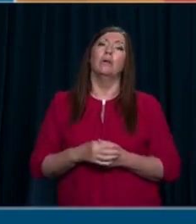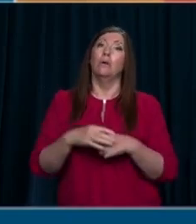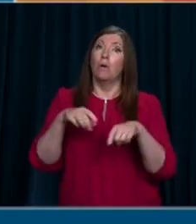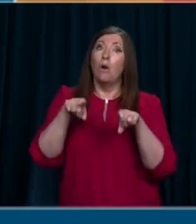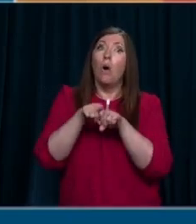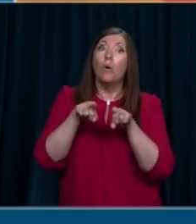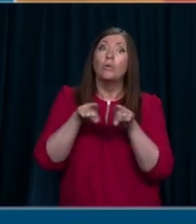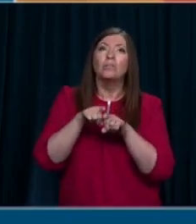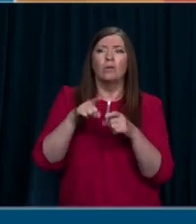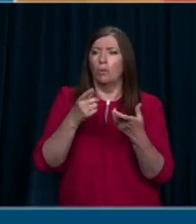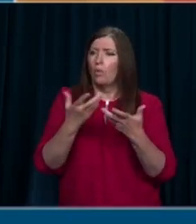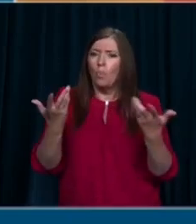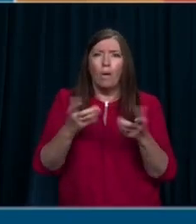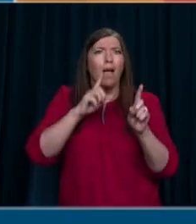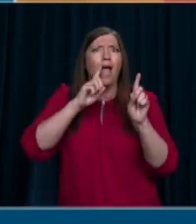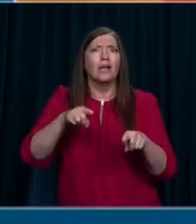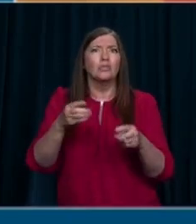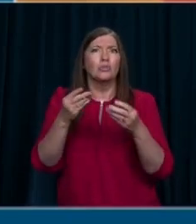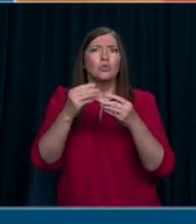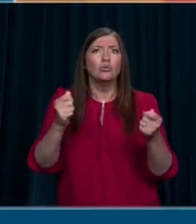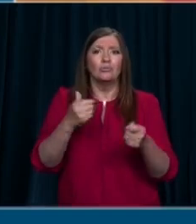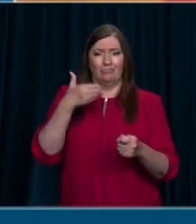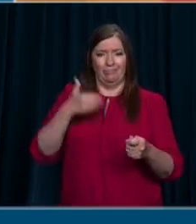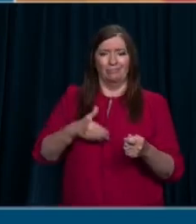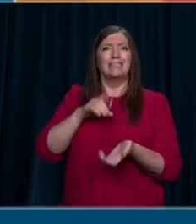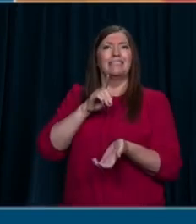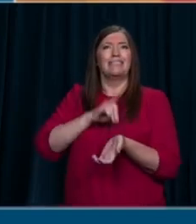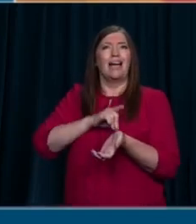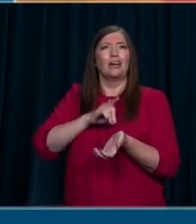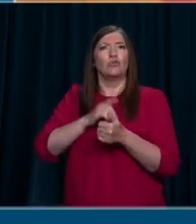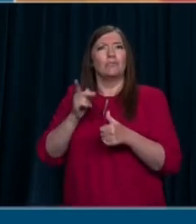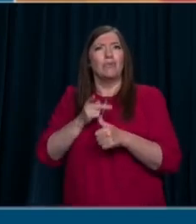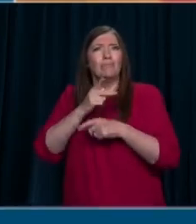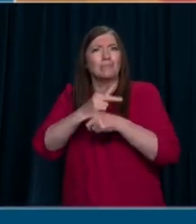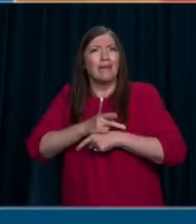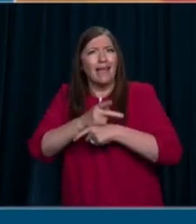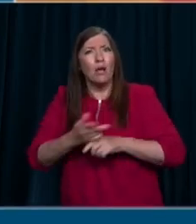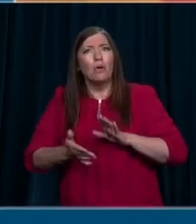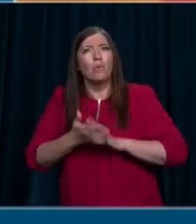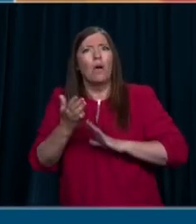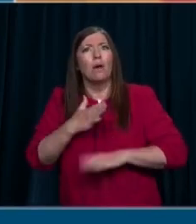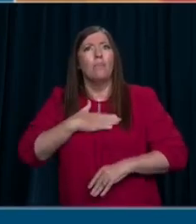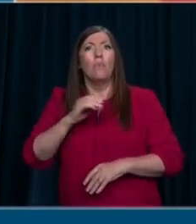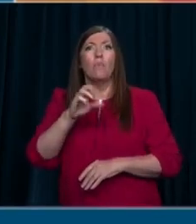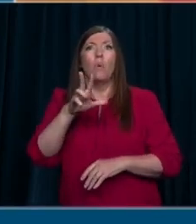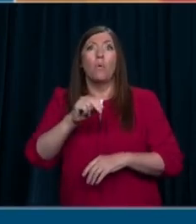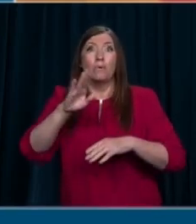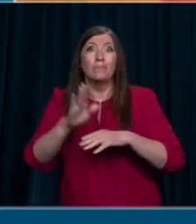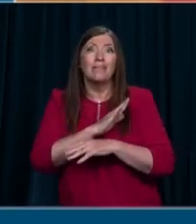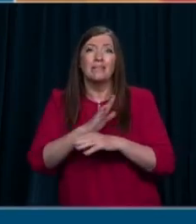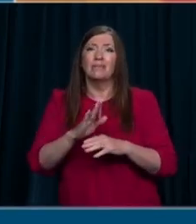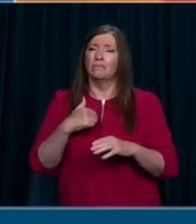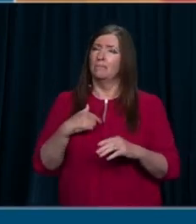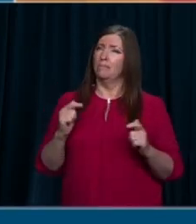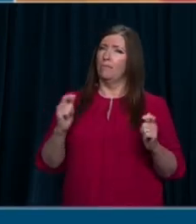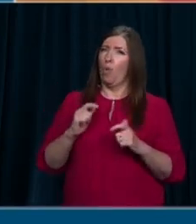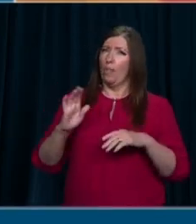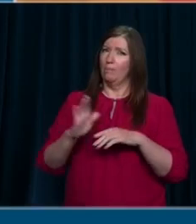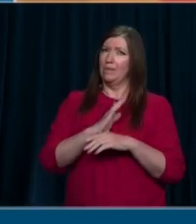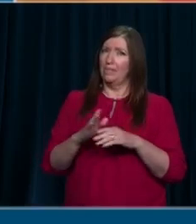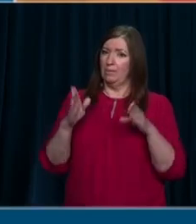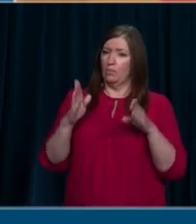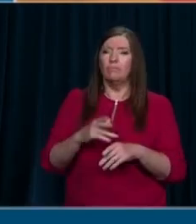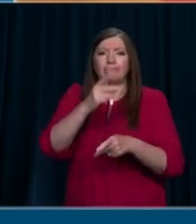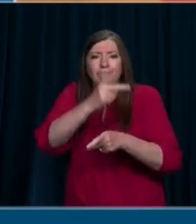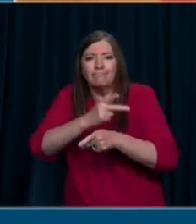are the solutions? As a doctor in primary care, I run my own business. I have been a small businessman and also taken care of families through